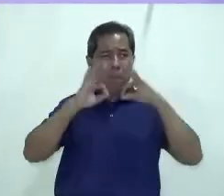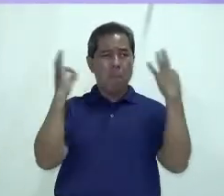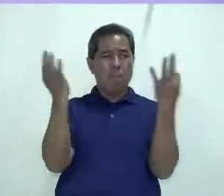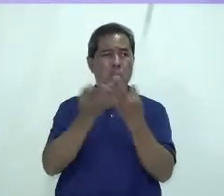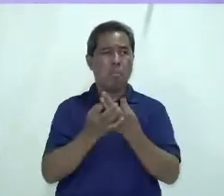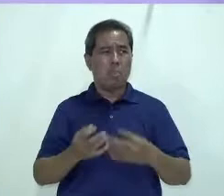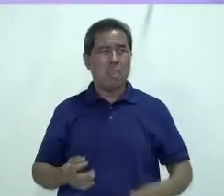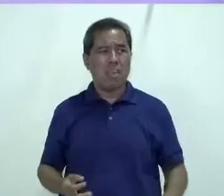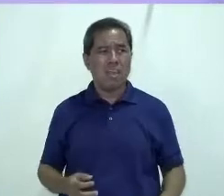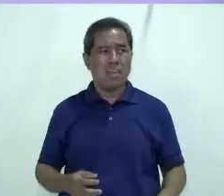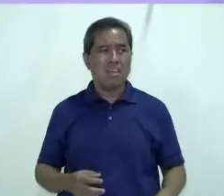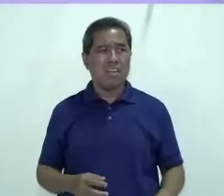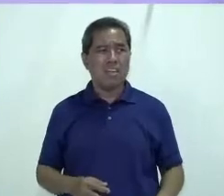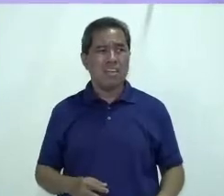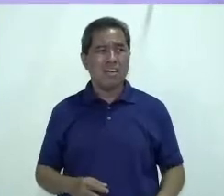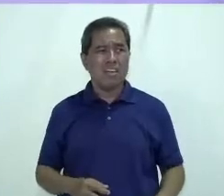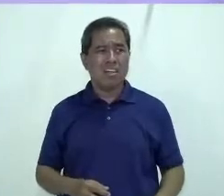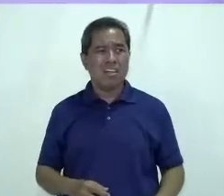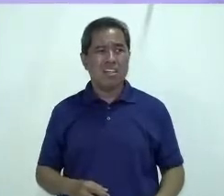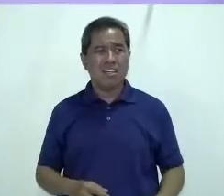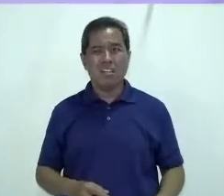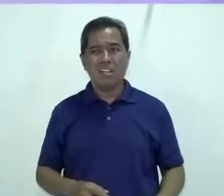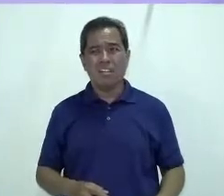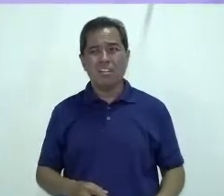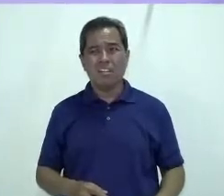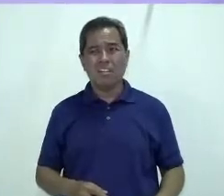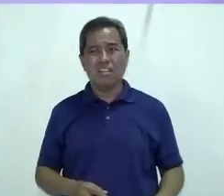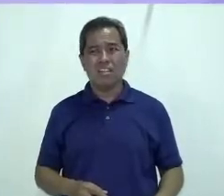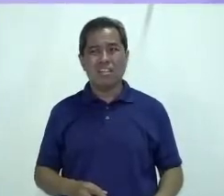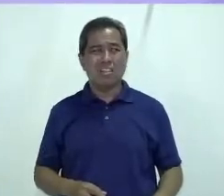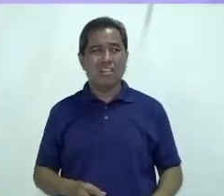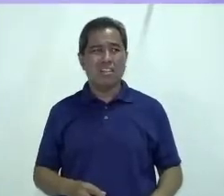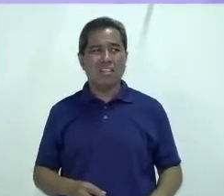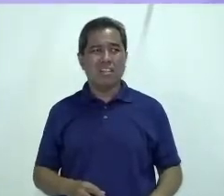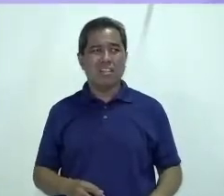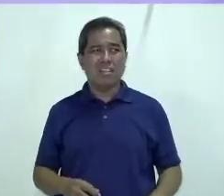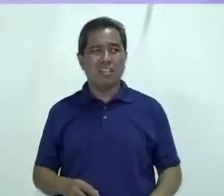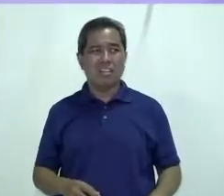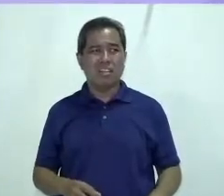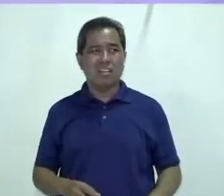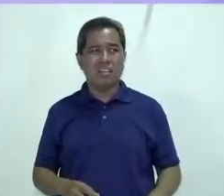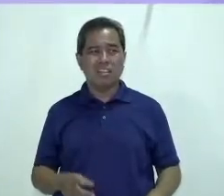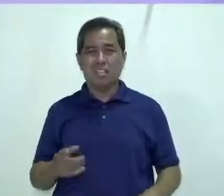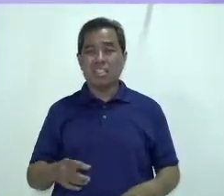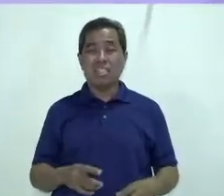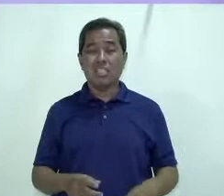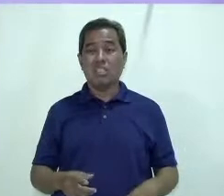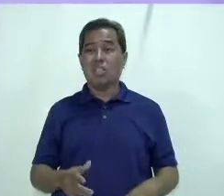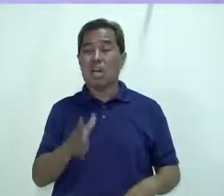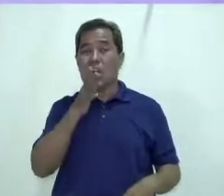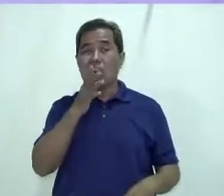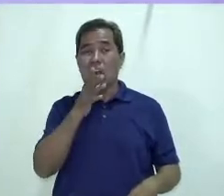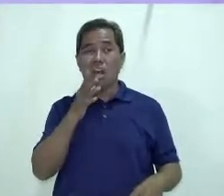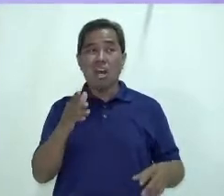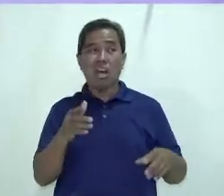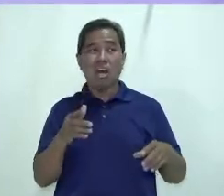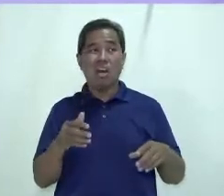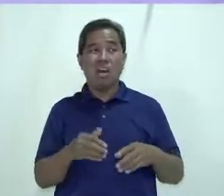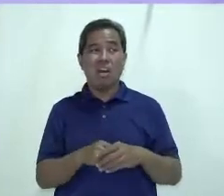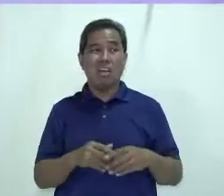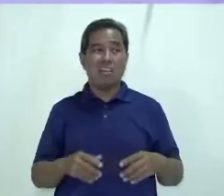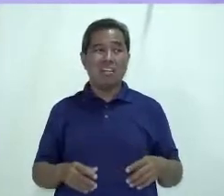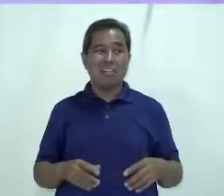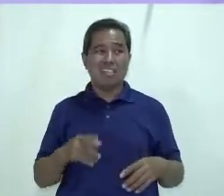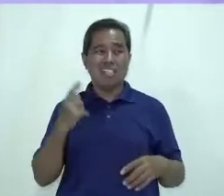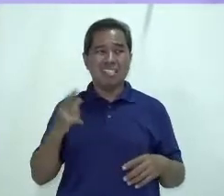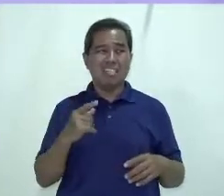that Christian is the only one who got it. His wife was a doctor who goes to the clinics and to the